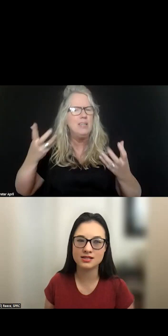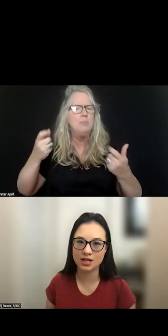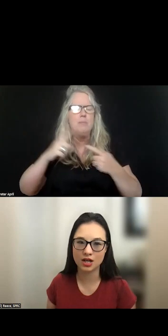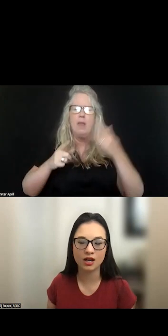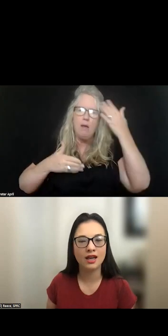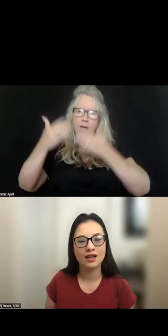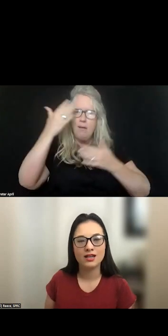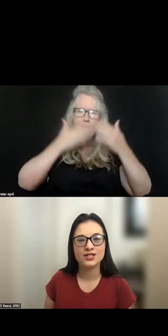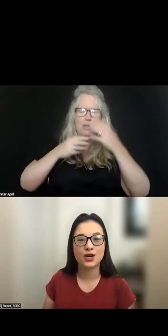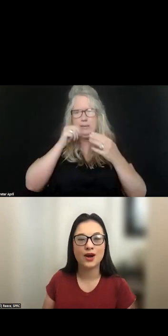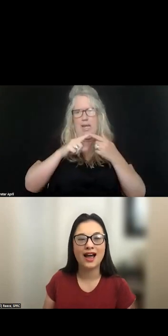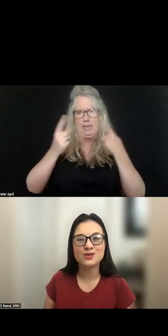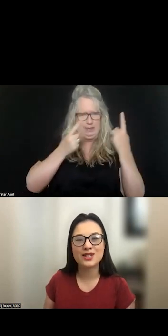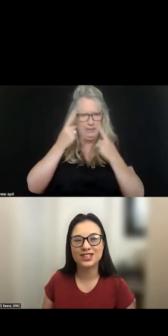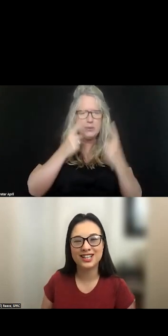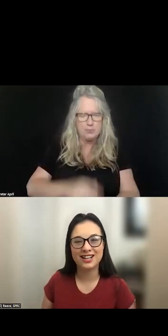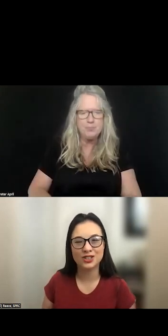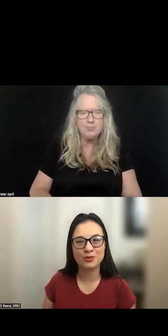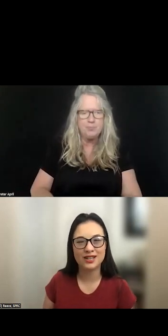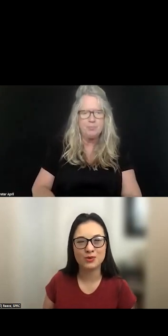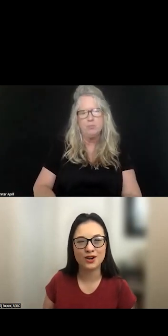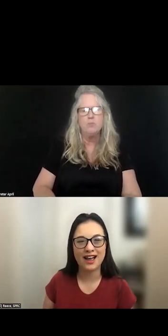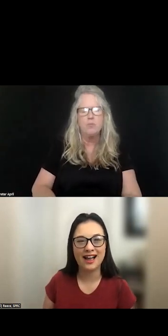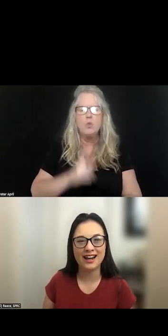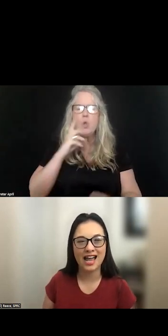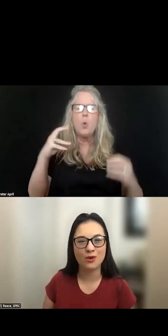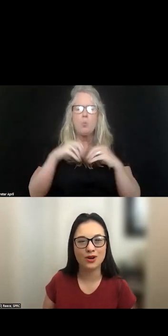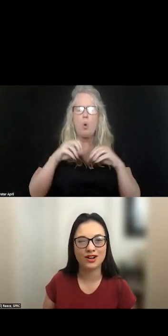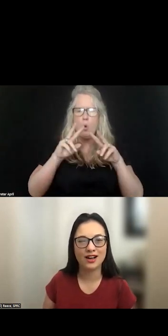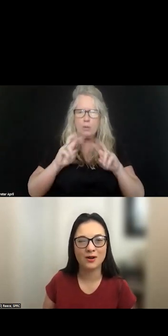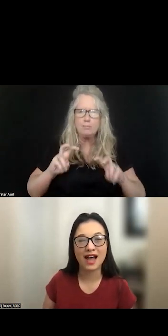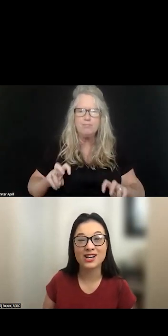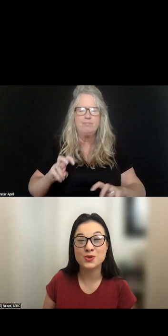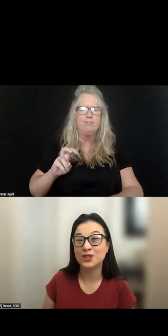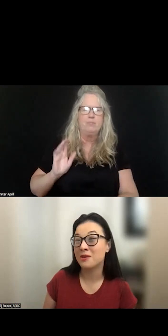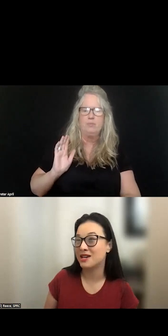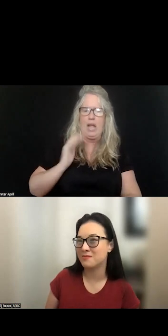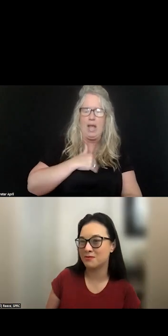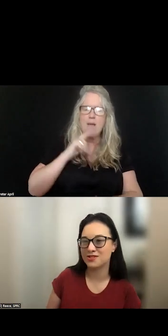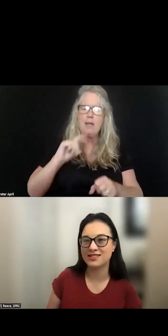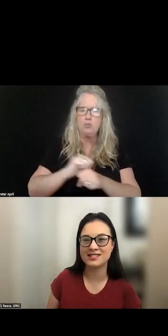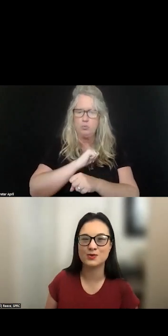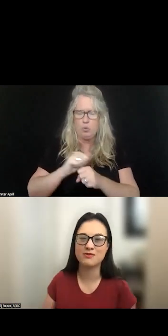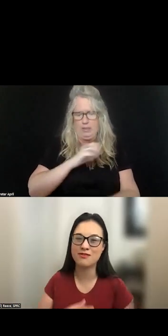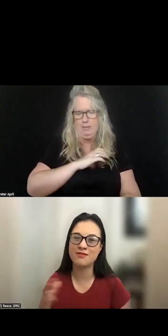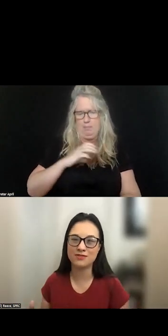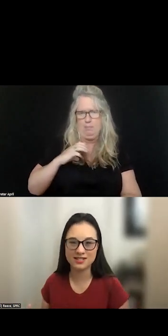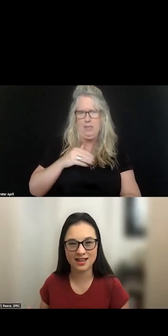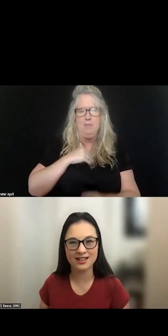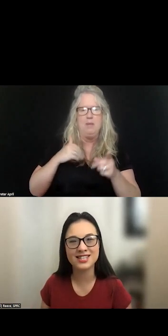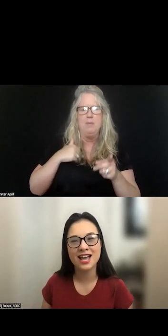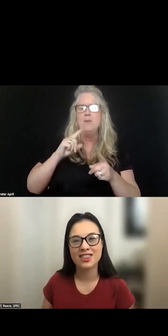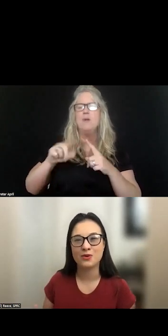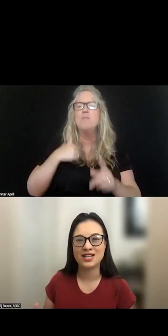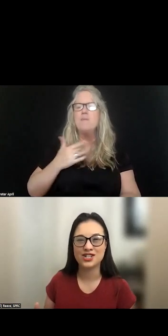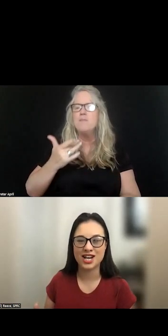don't consider. So as we look a little bit more at our actual committee members, and this is one of my favorite